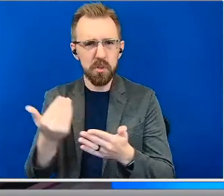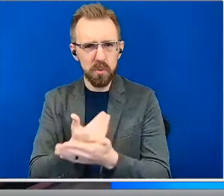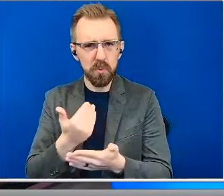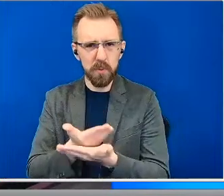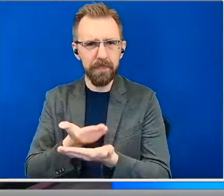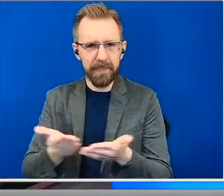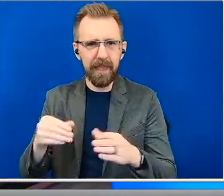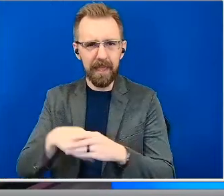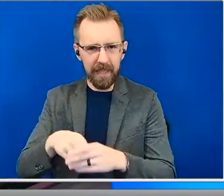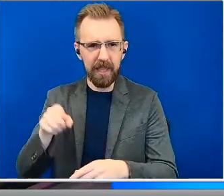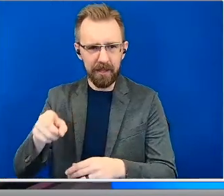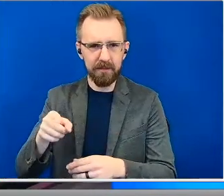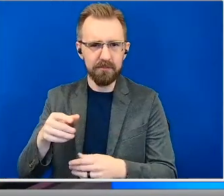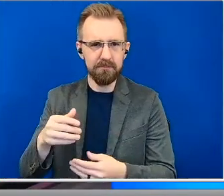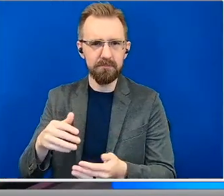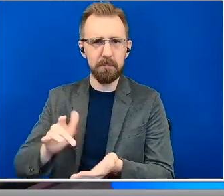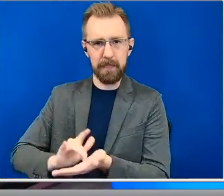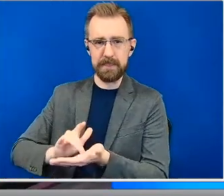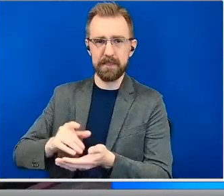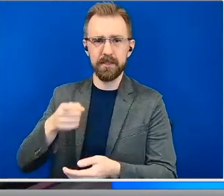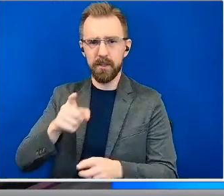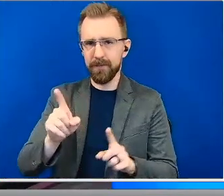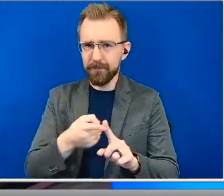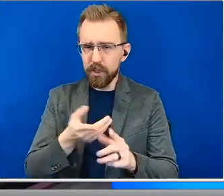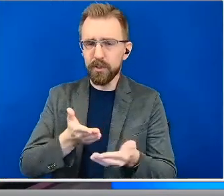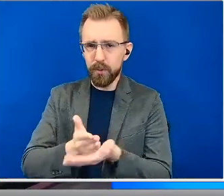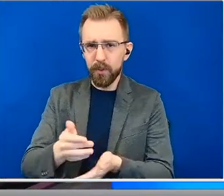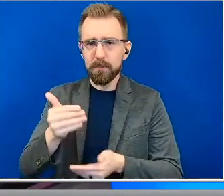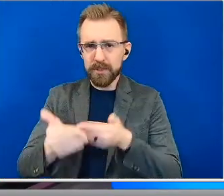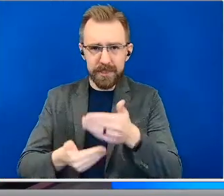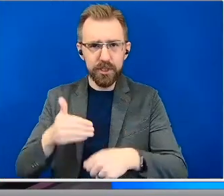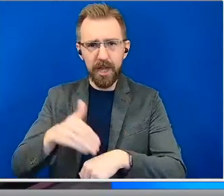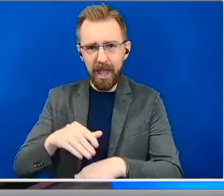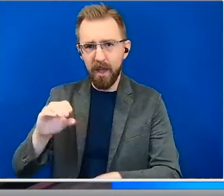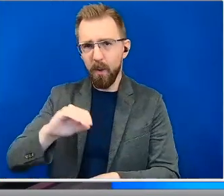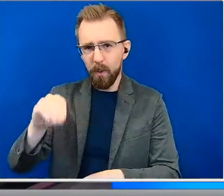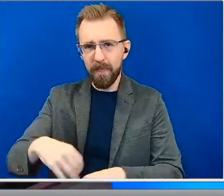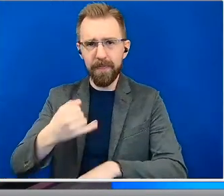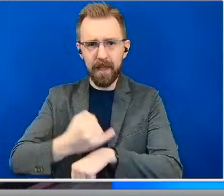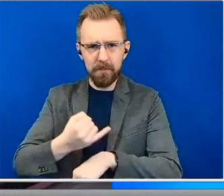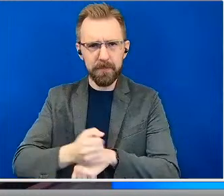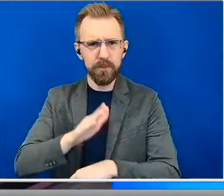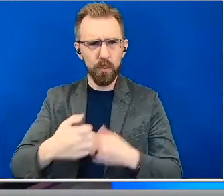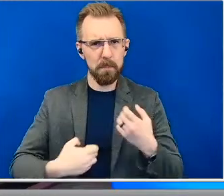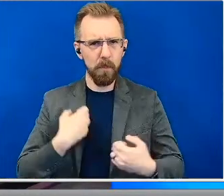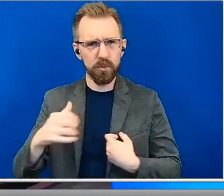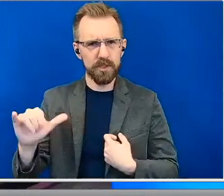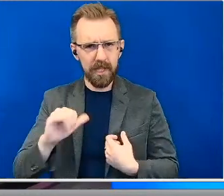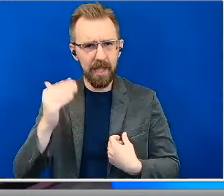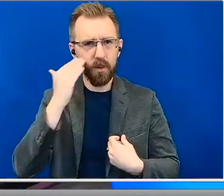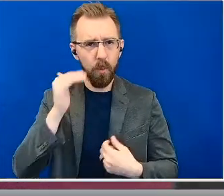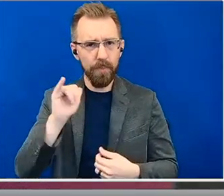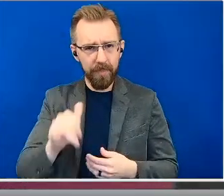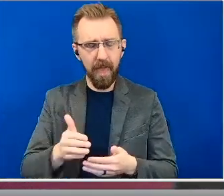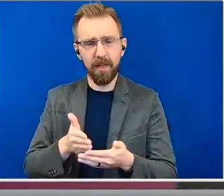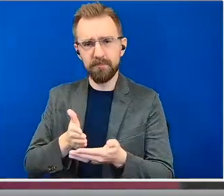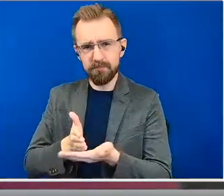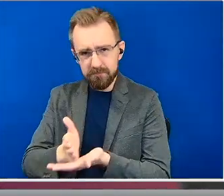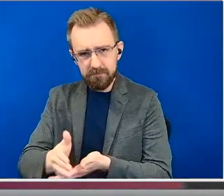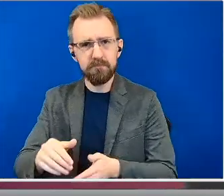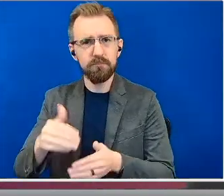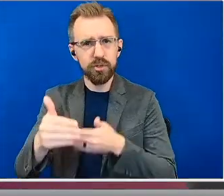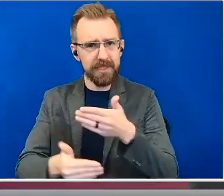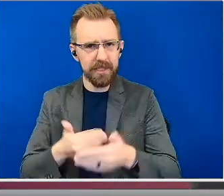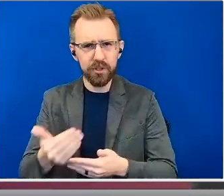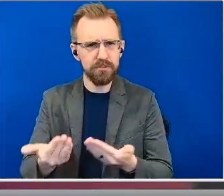the procedure at our Olathe campus. What were your emotions like knowing that and going in for the procedure? Well, I had